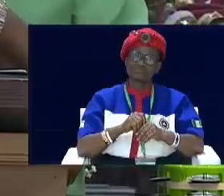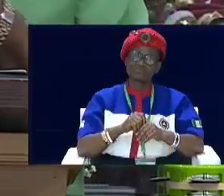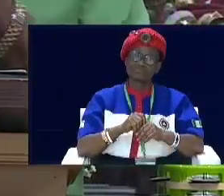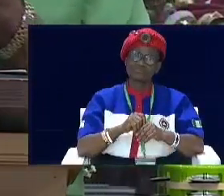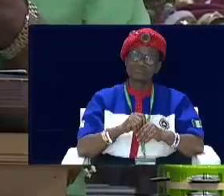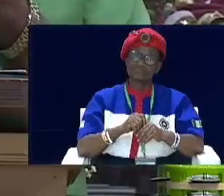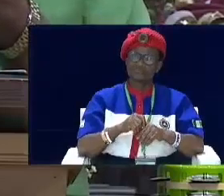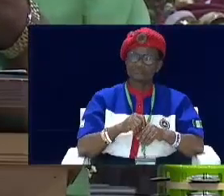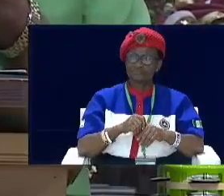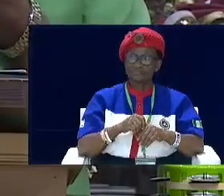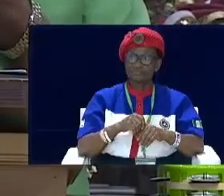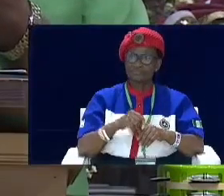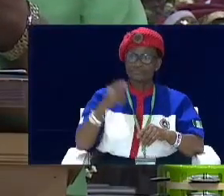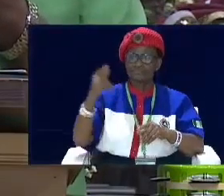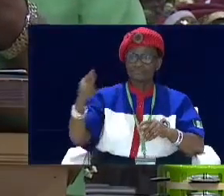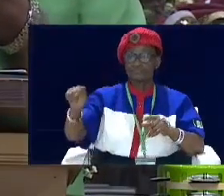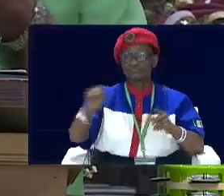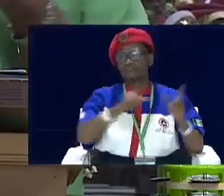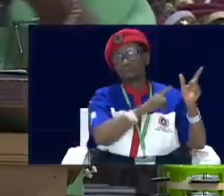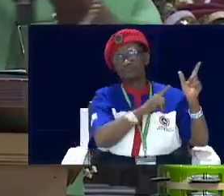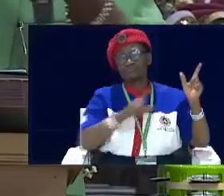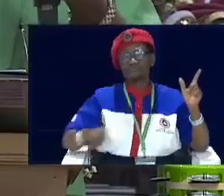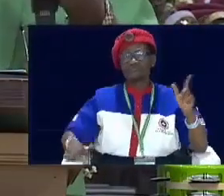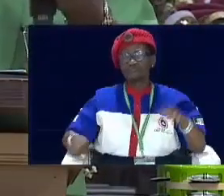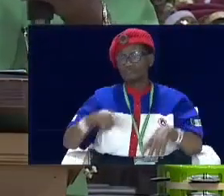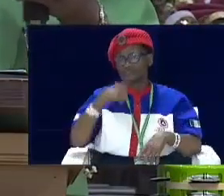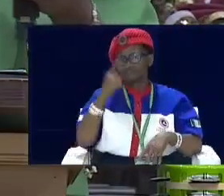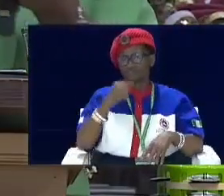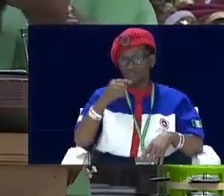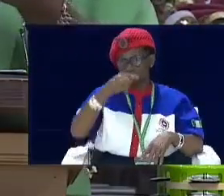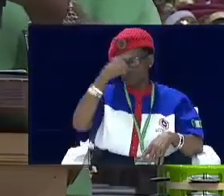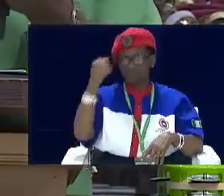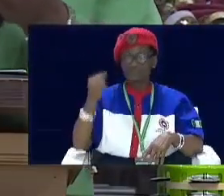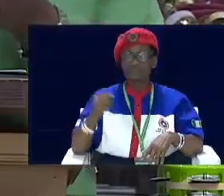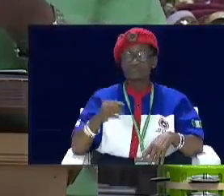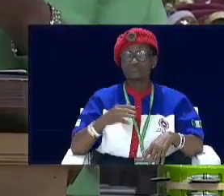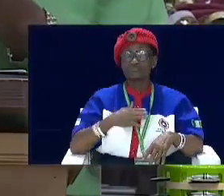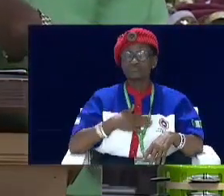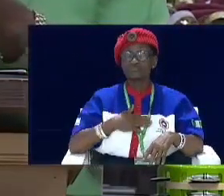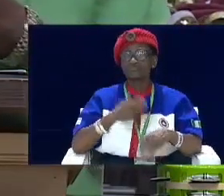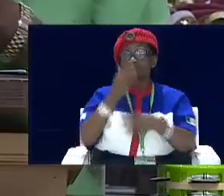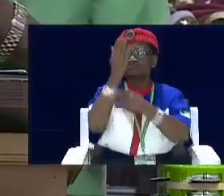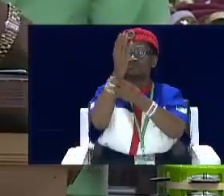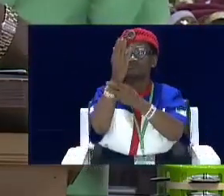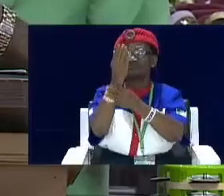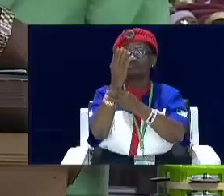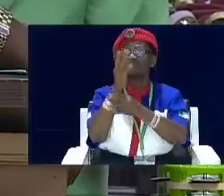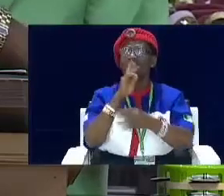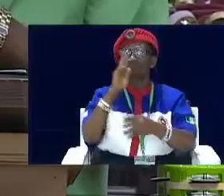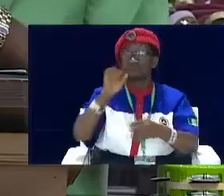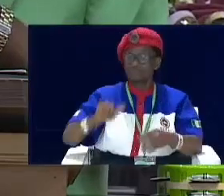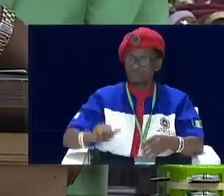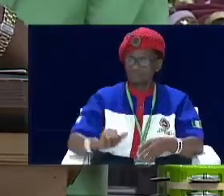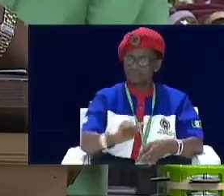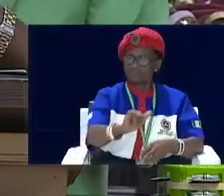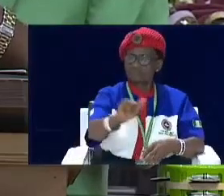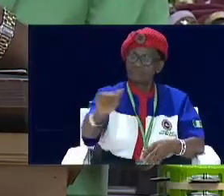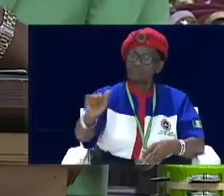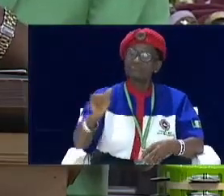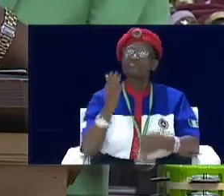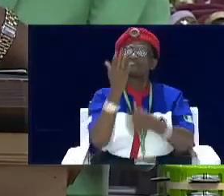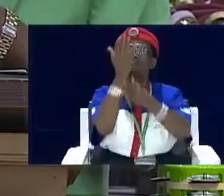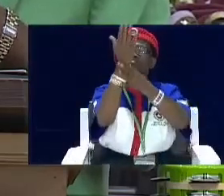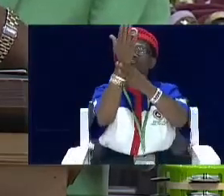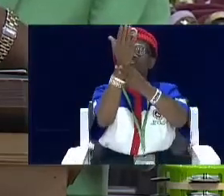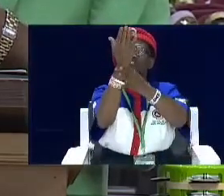The Lord says, because my arms are everlasting arms. Oluwa so wipe nitori pe owo mi